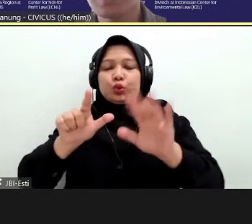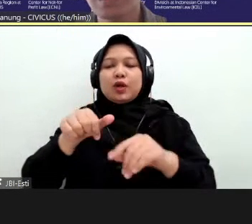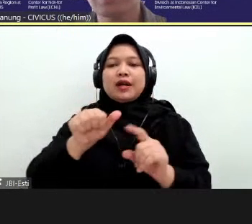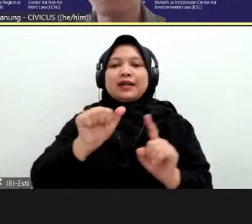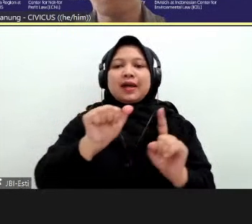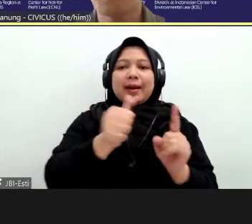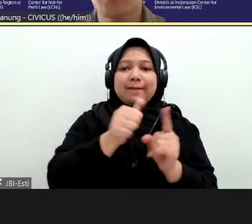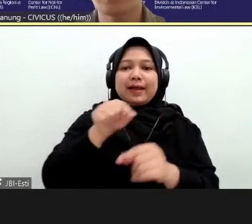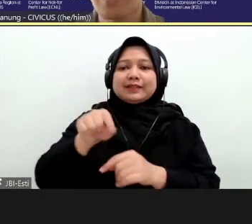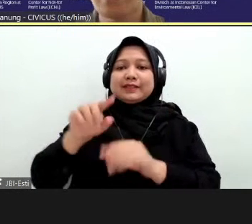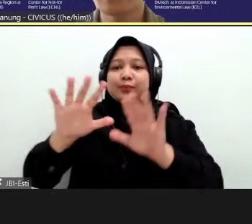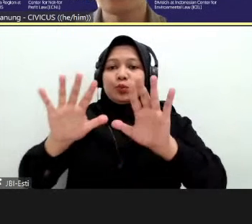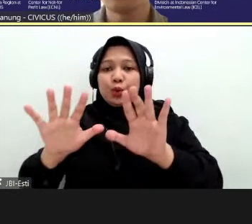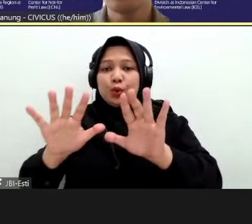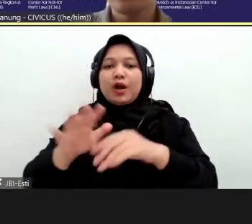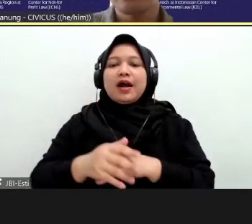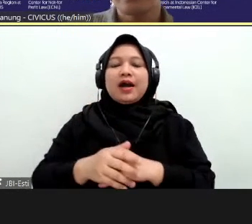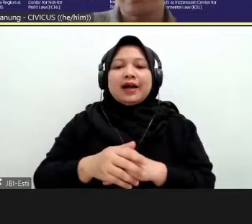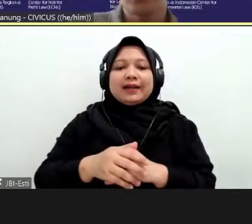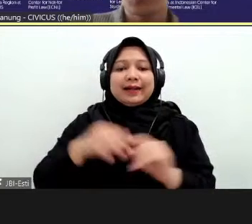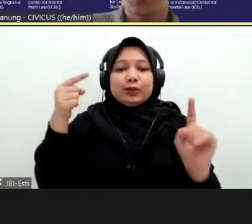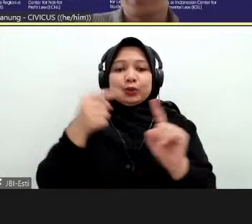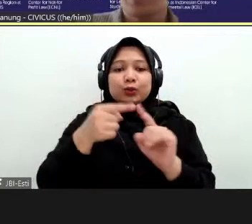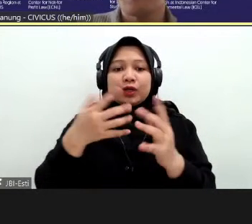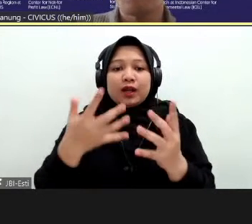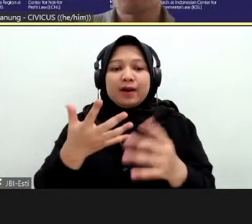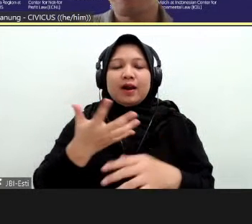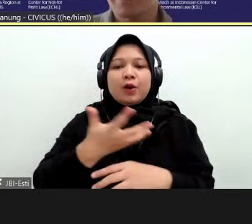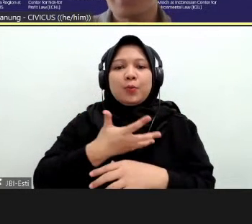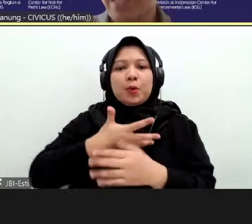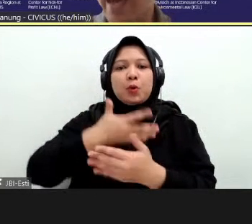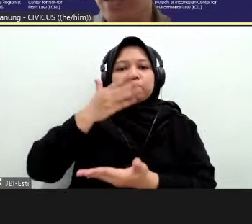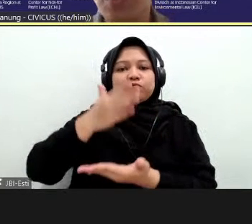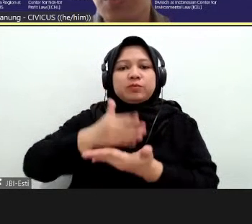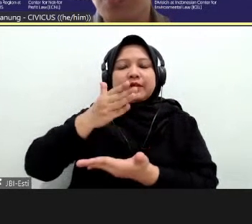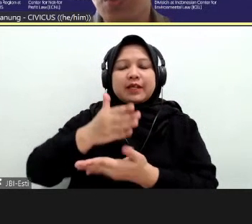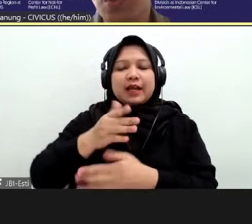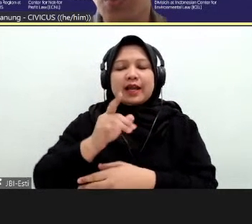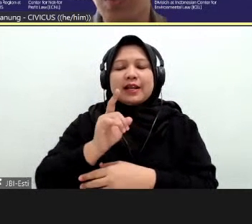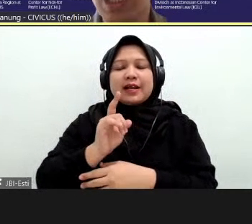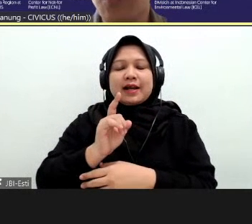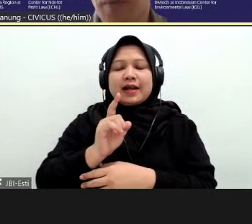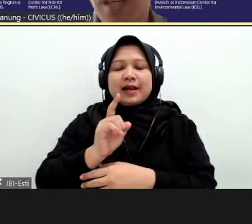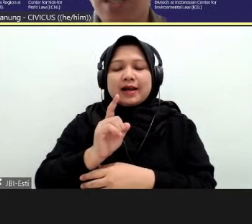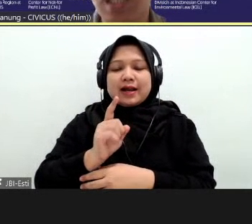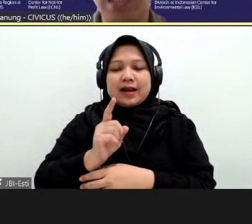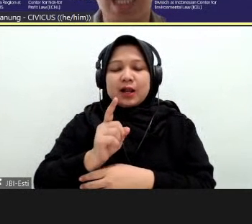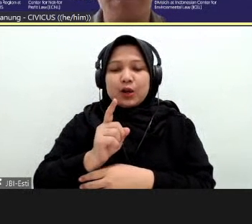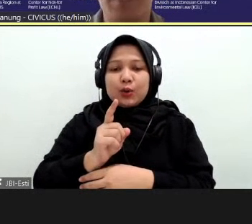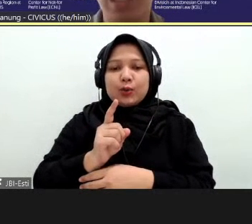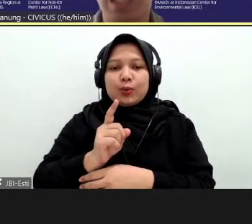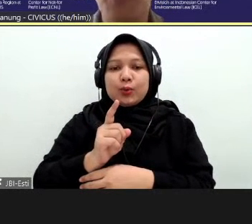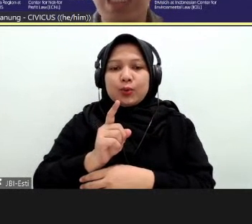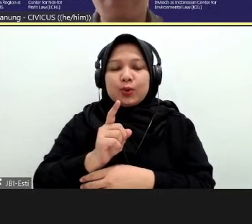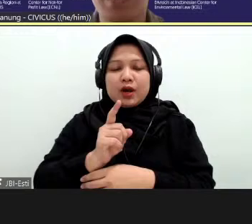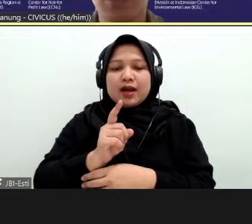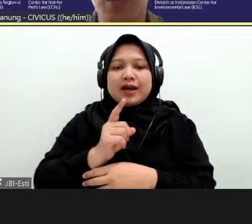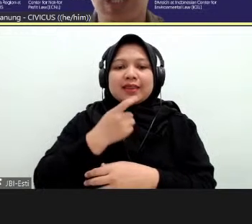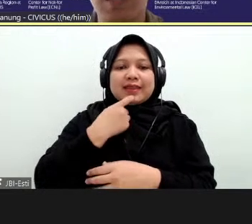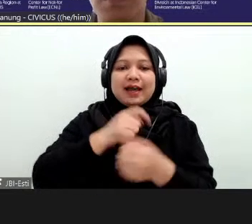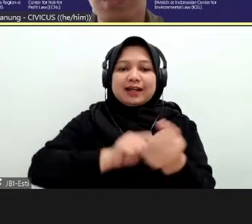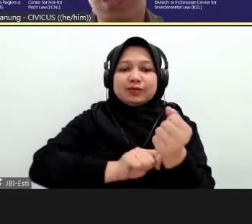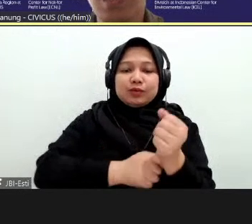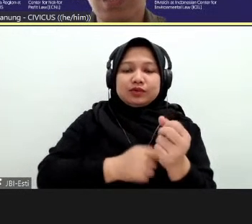Goal 16.10 that ensure public access to information and protect